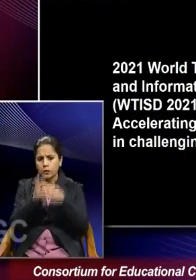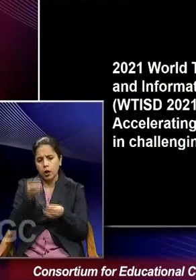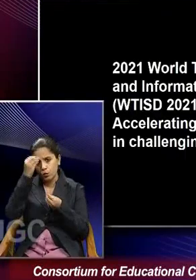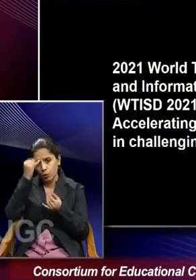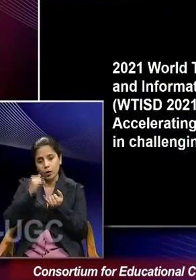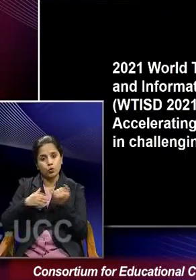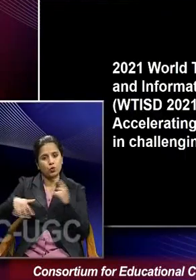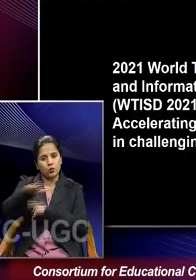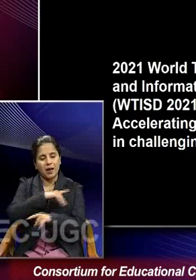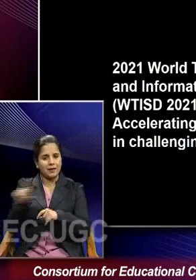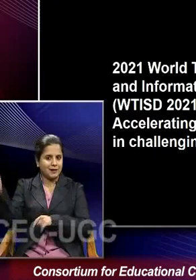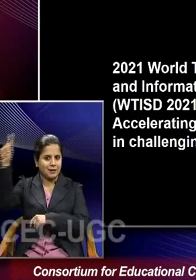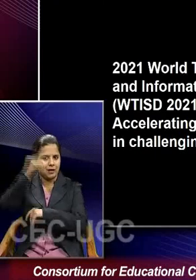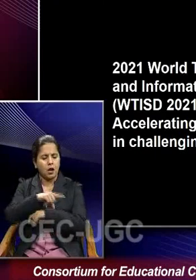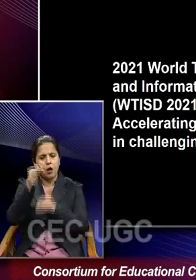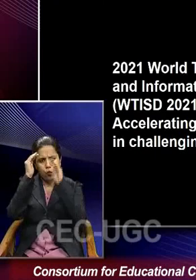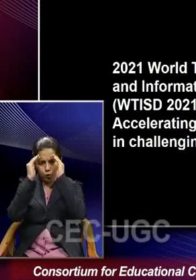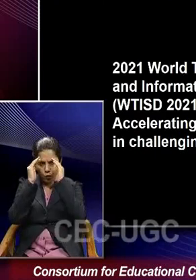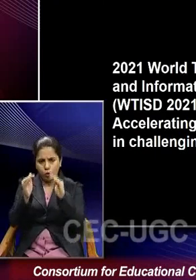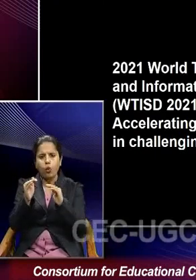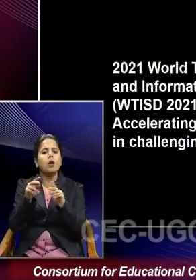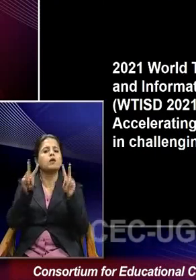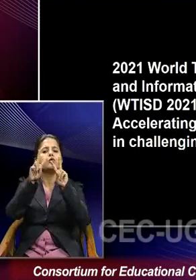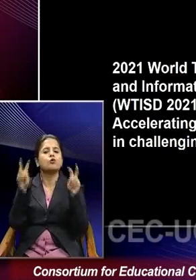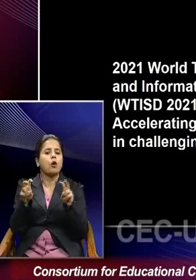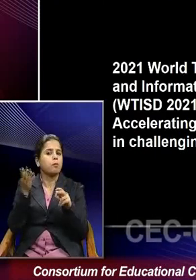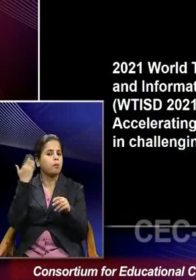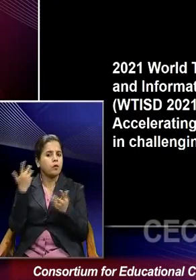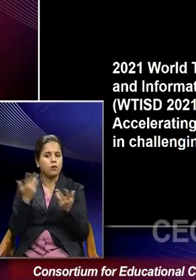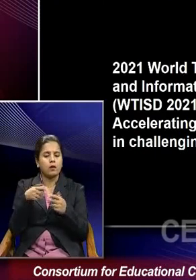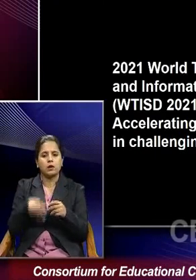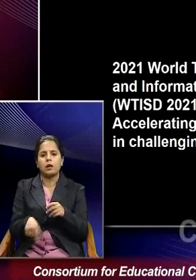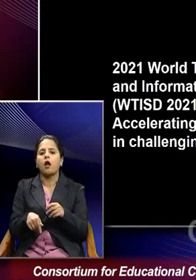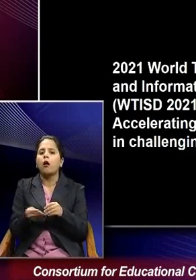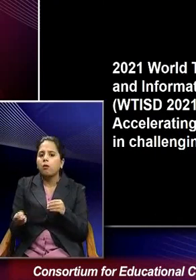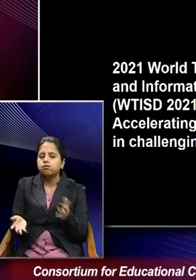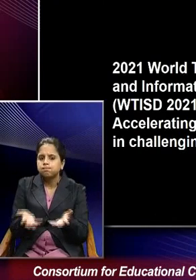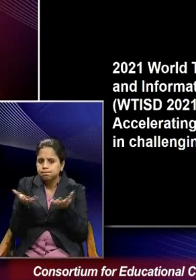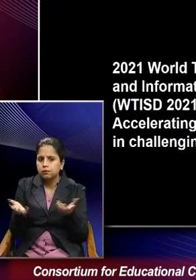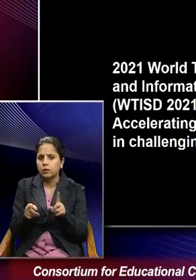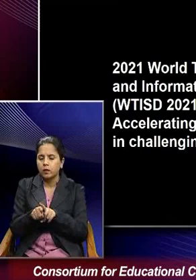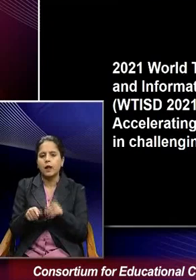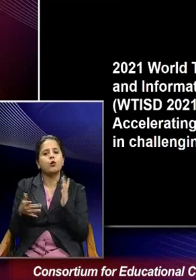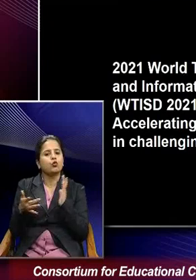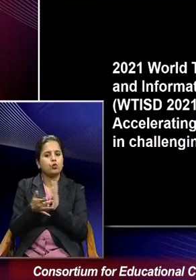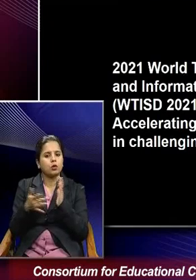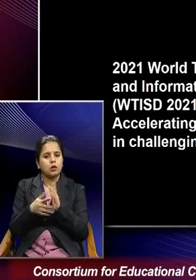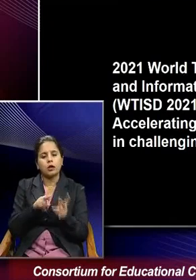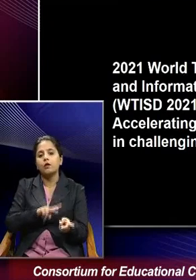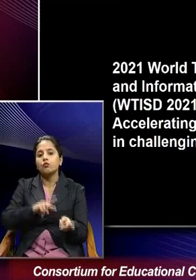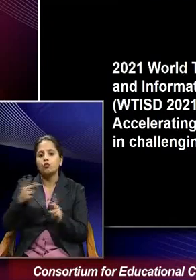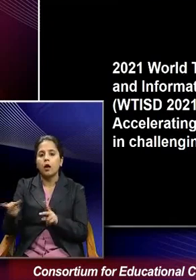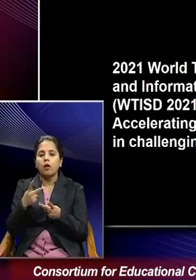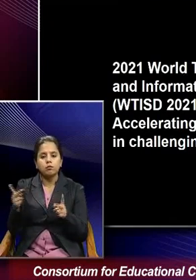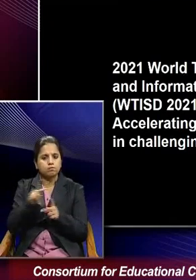Society Day focused on the theme that was accelerating digital